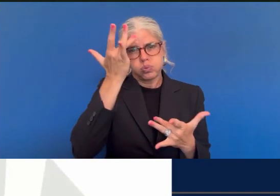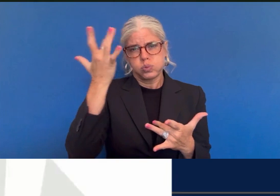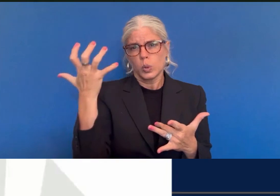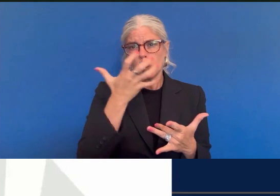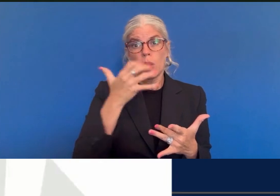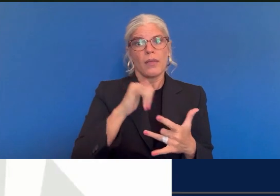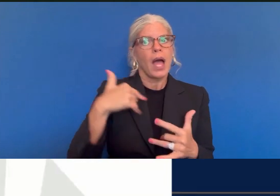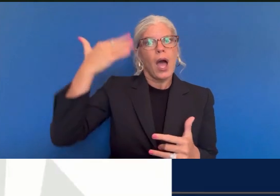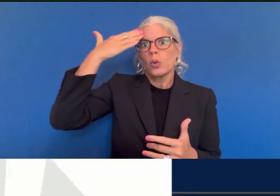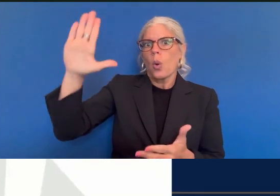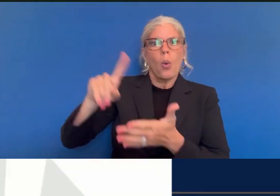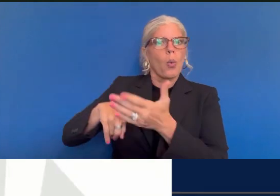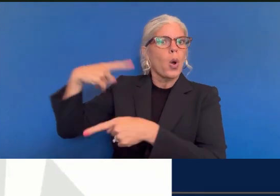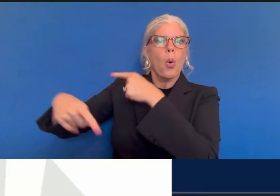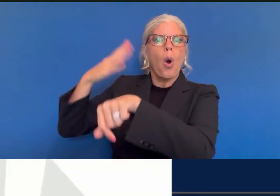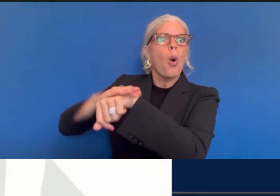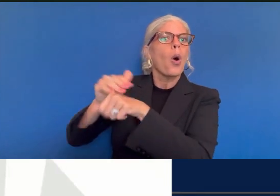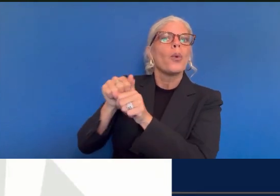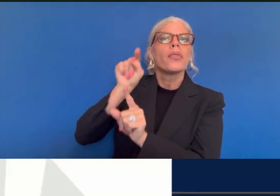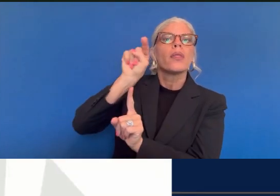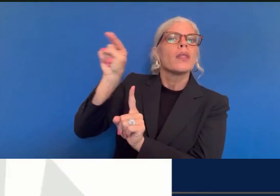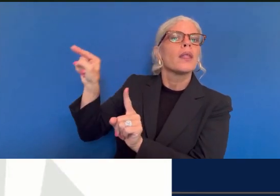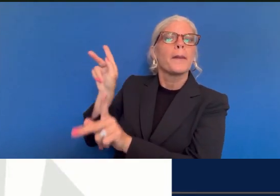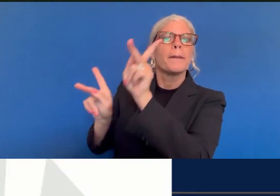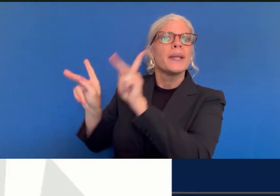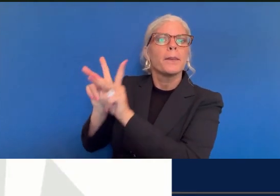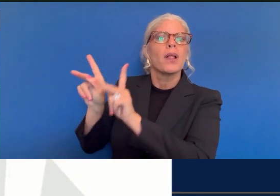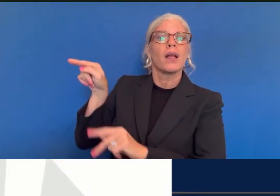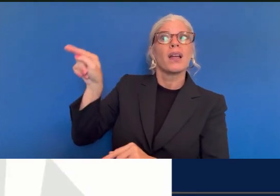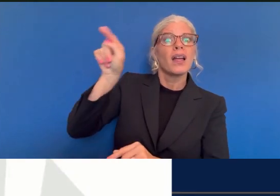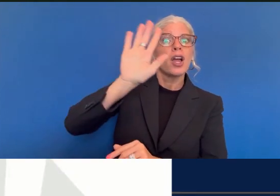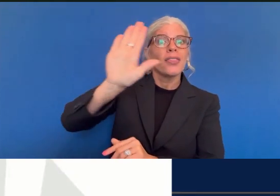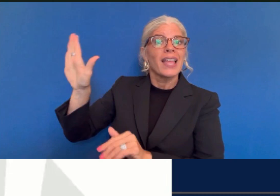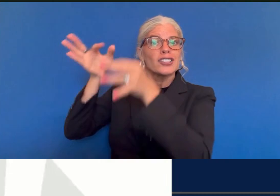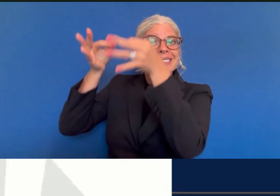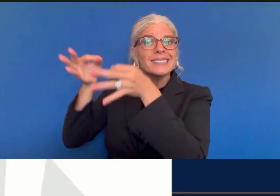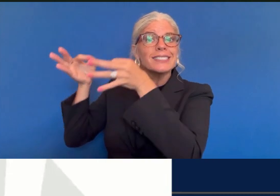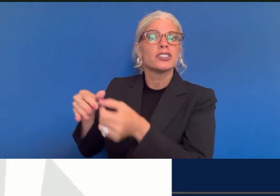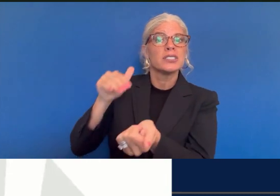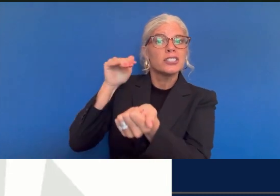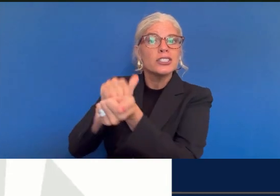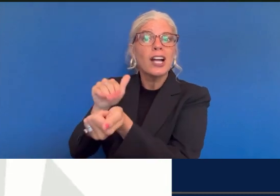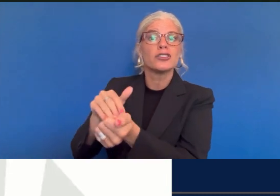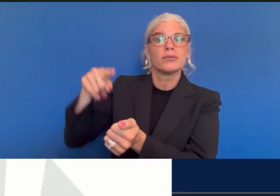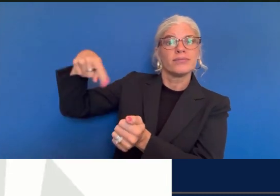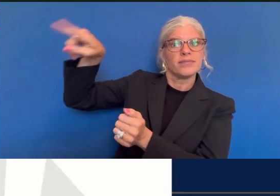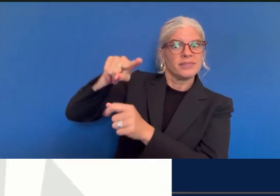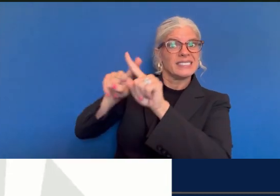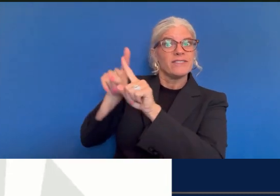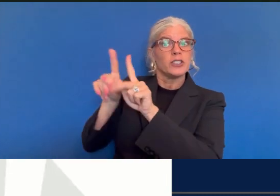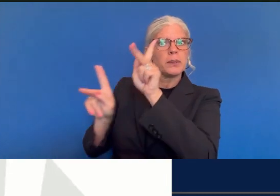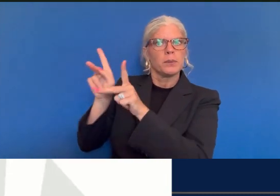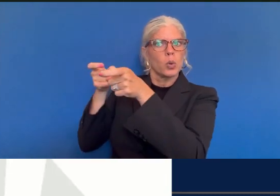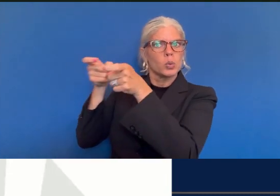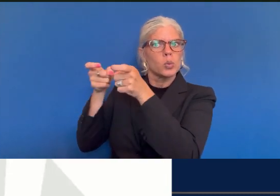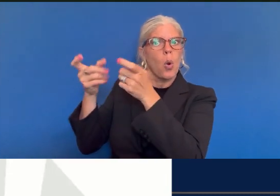else was in control of what happened to me. But when it came to cancer, I was in control and I could make the